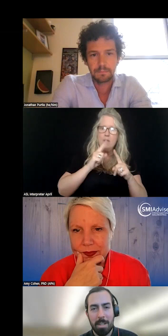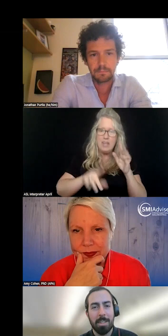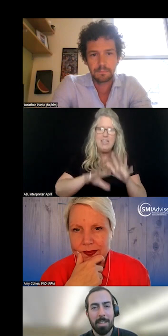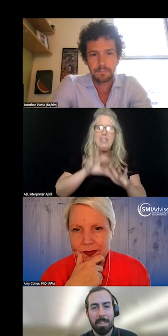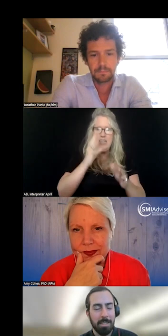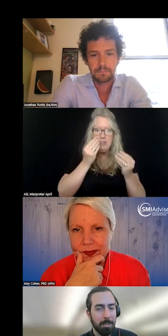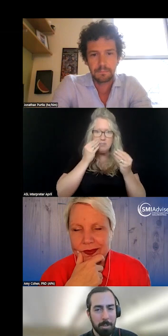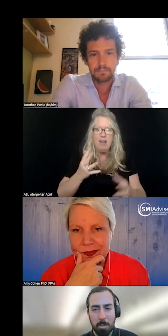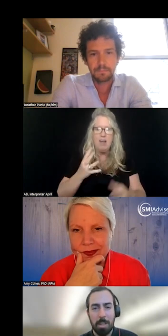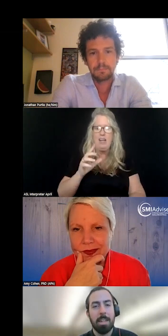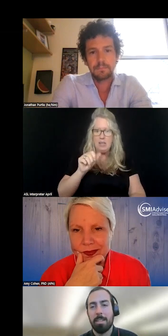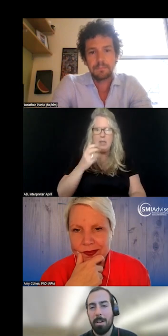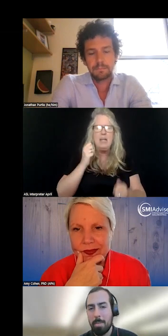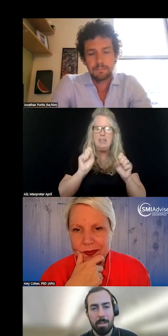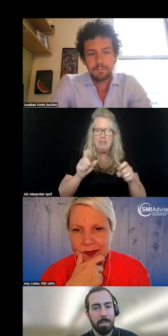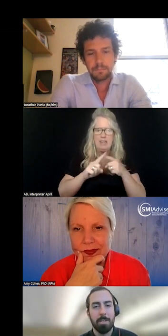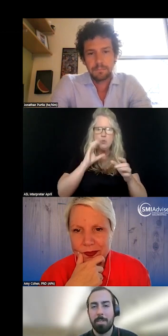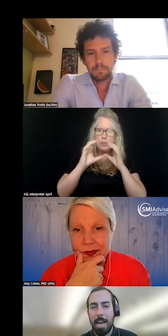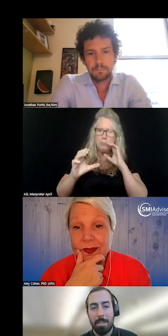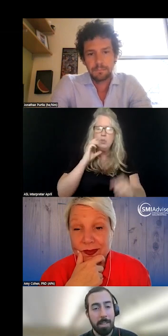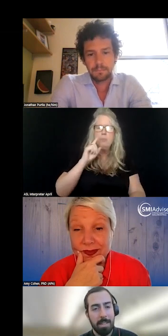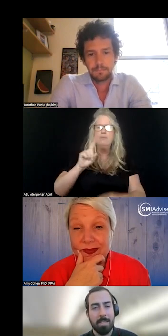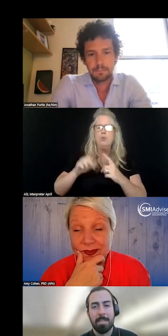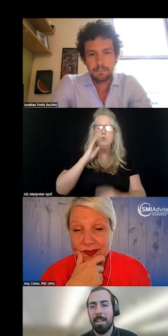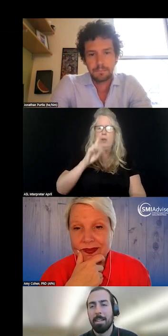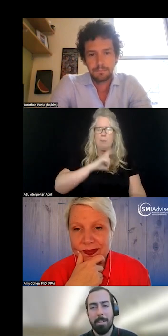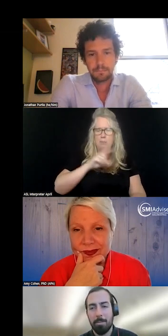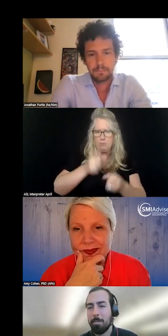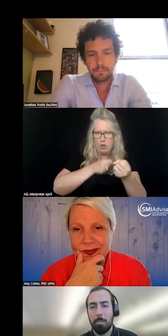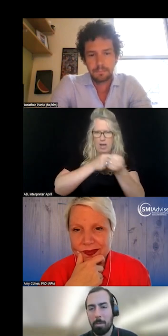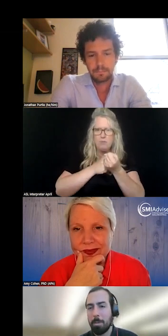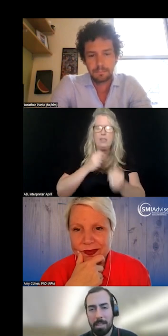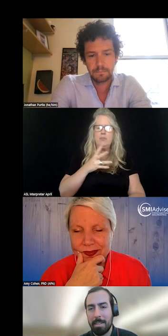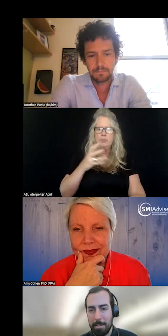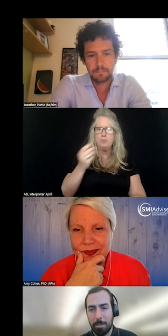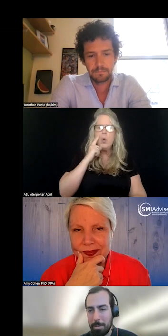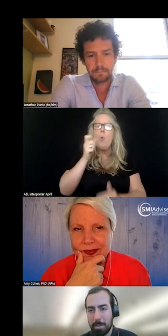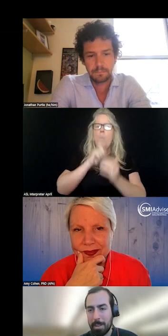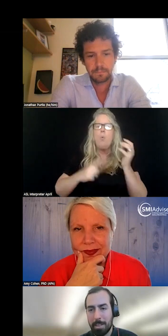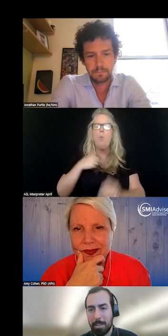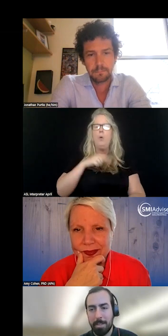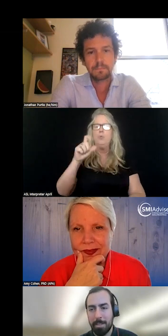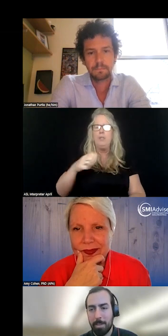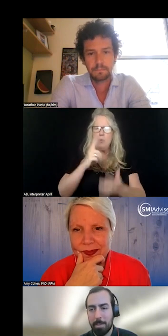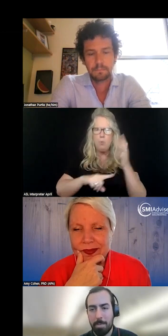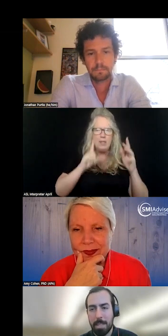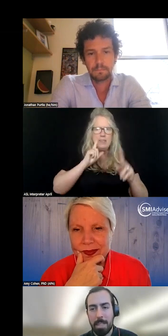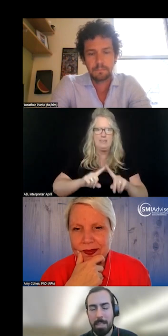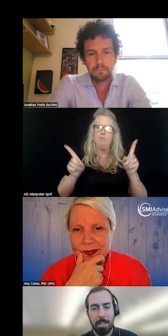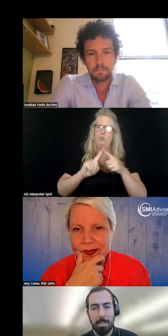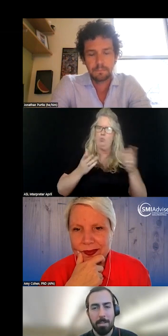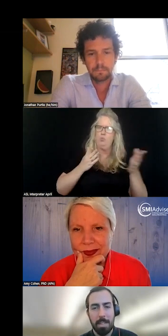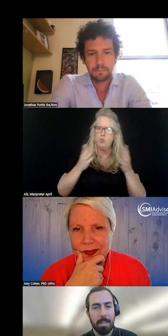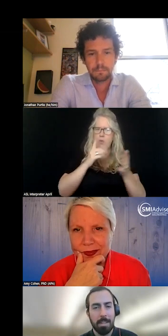can directly, you know, communicate to lawmakers, to advocates, you know, what do we need to do differently here to serve the